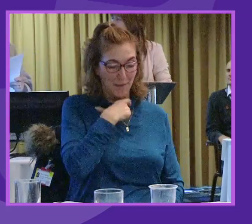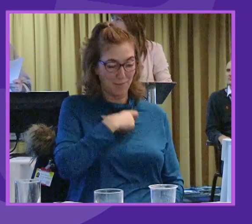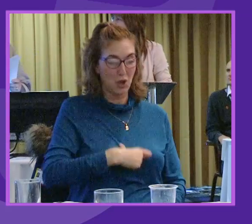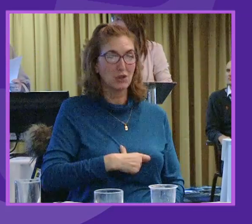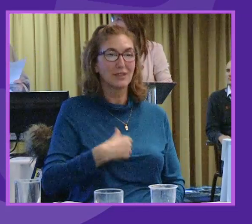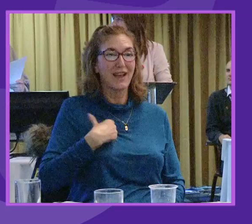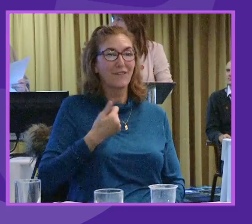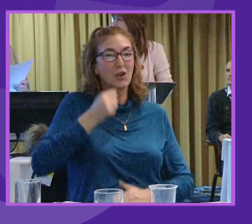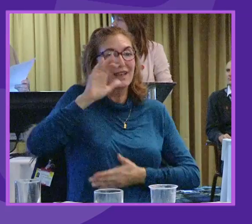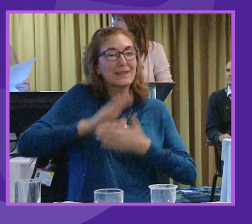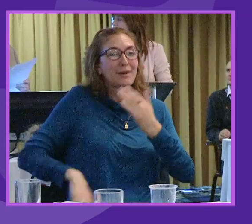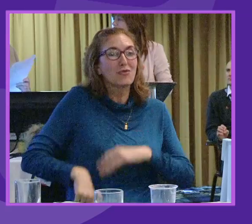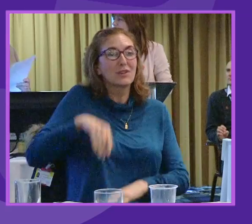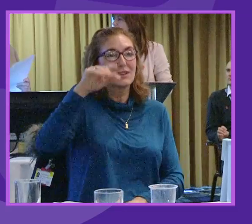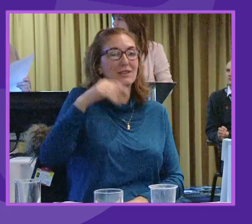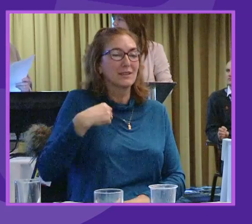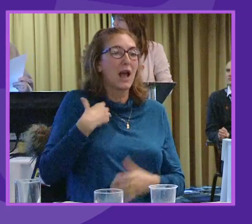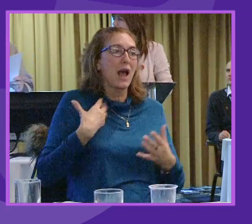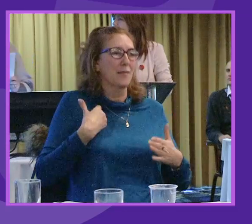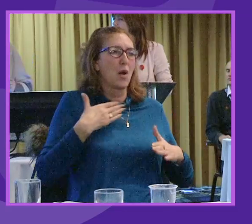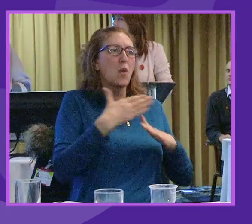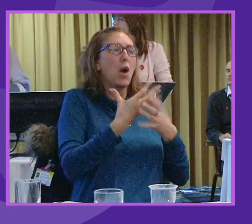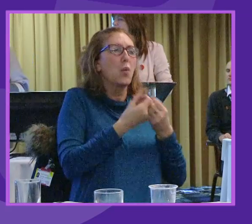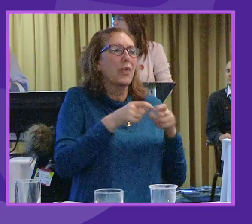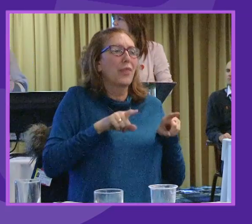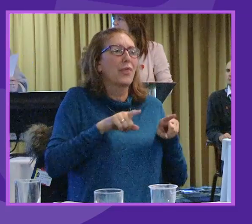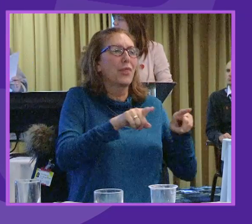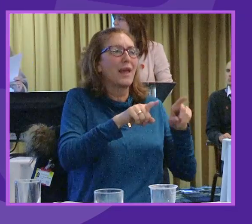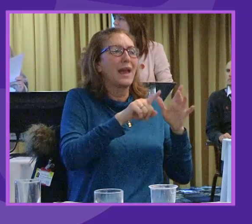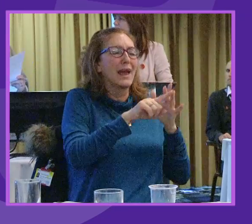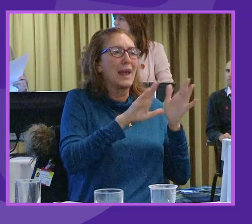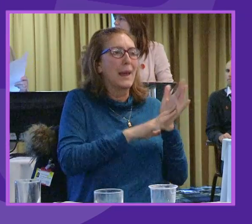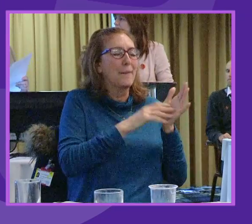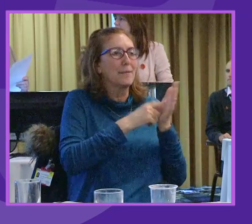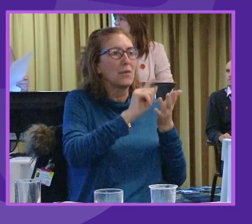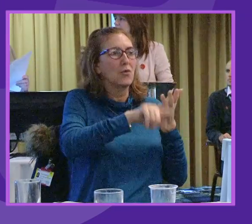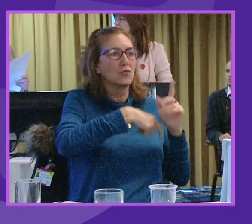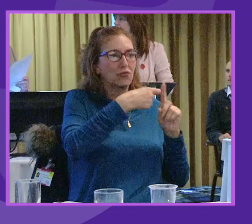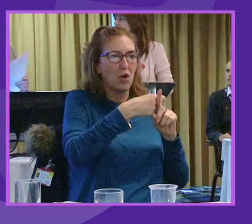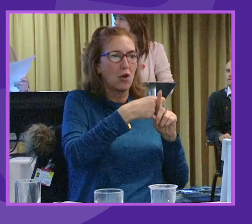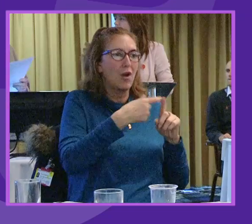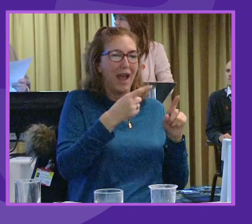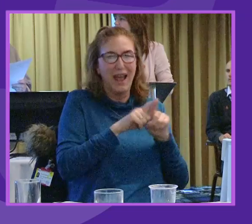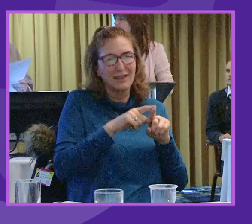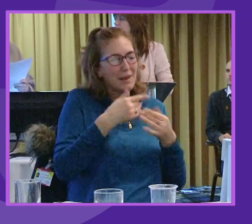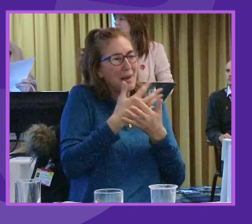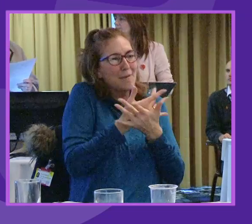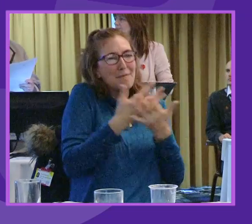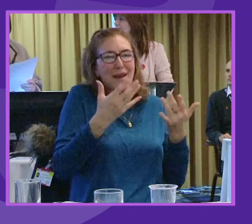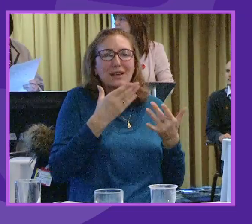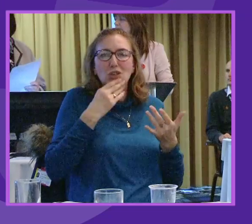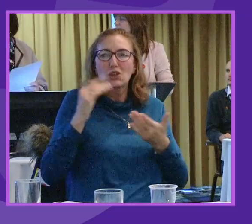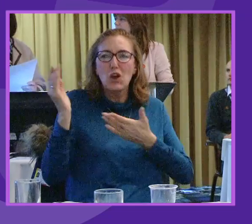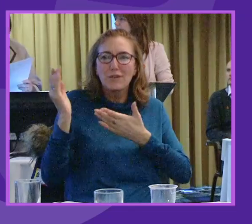for ImROC as well. I work alongside Lynn and so many other professionals and service users and carers who have all